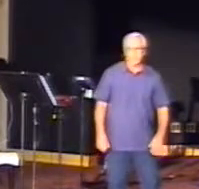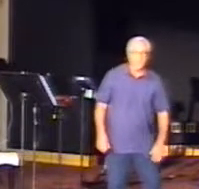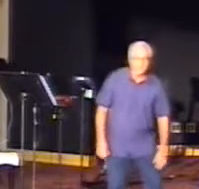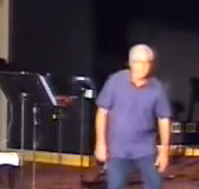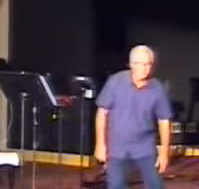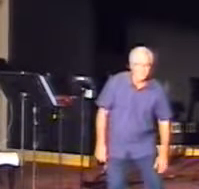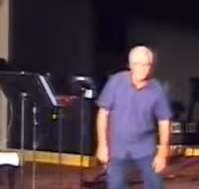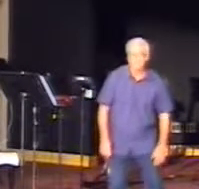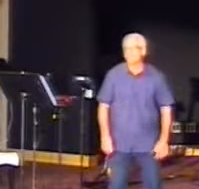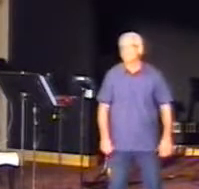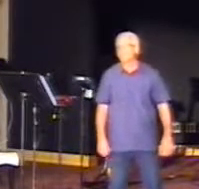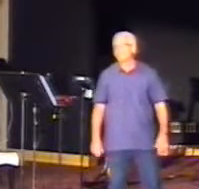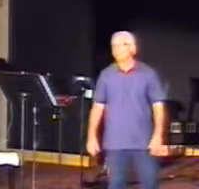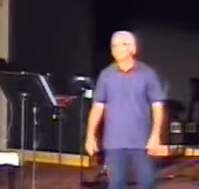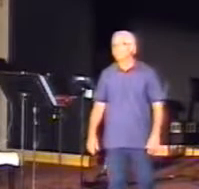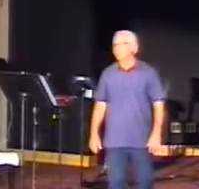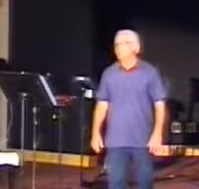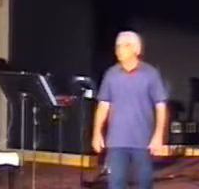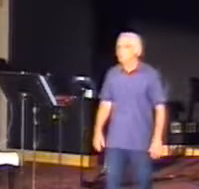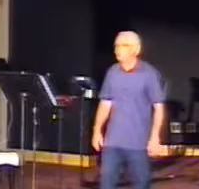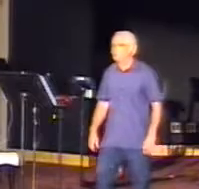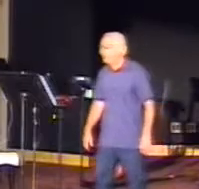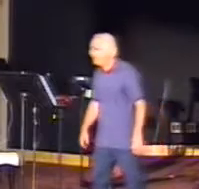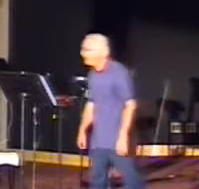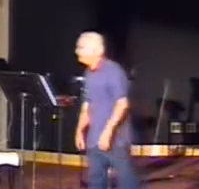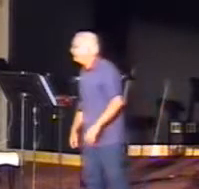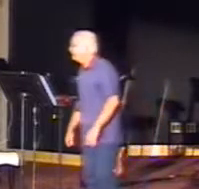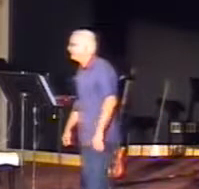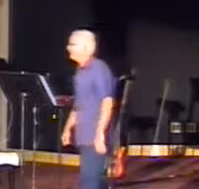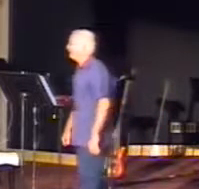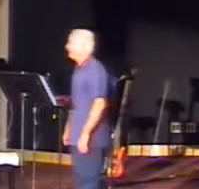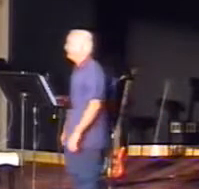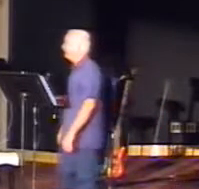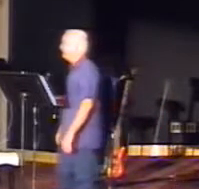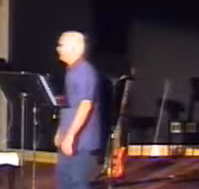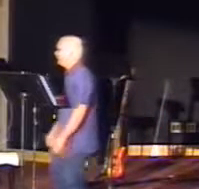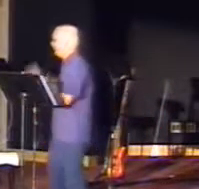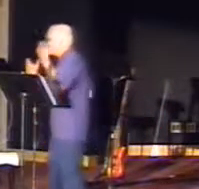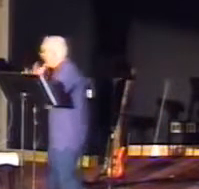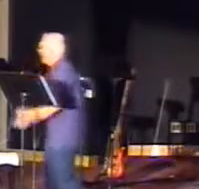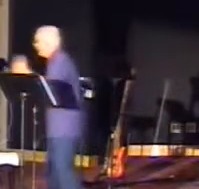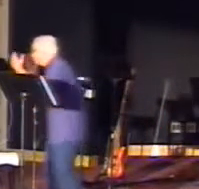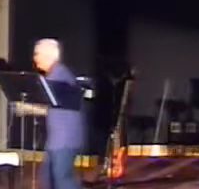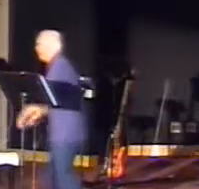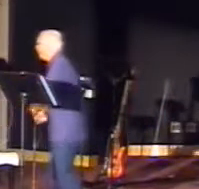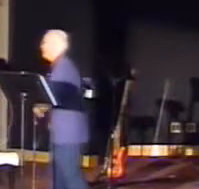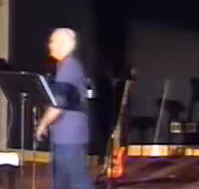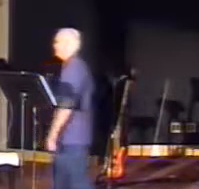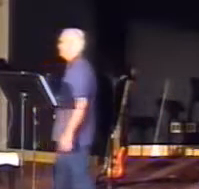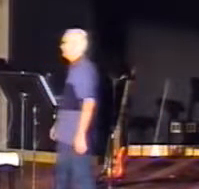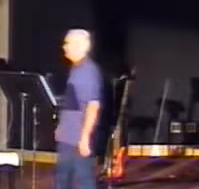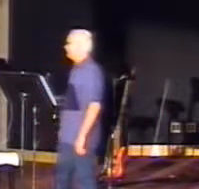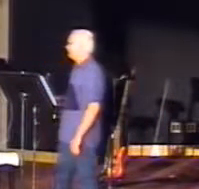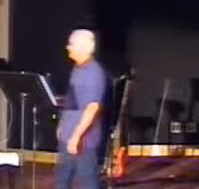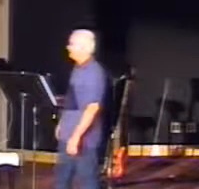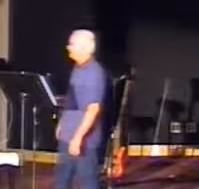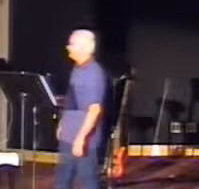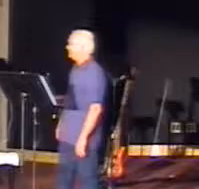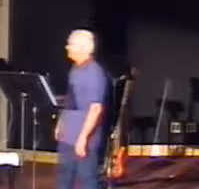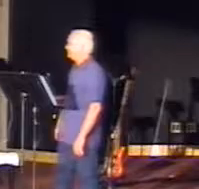on God? They were jumping on God. He's like, yeah, come on.